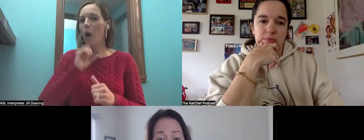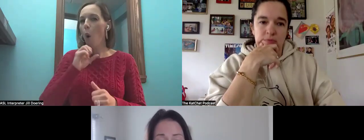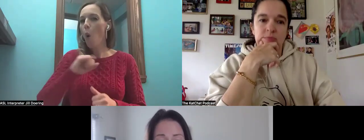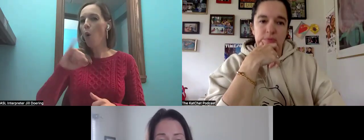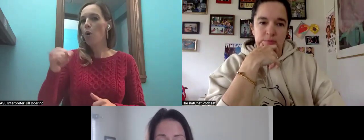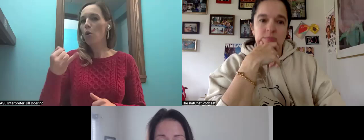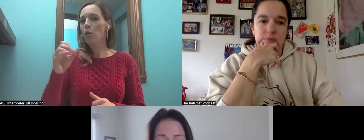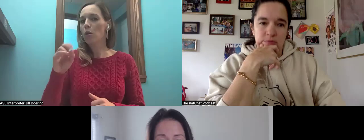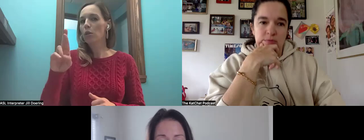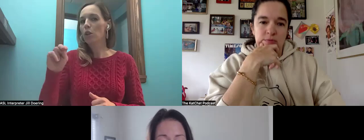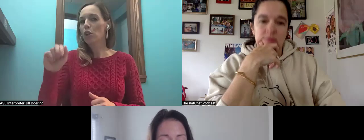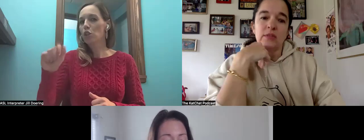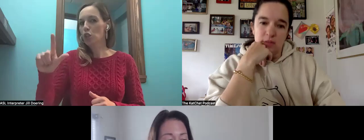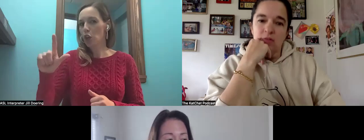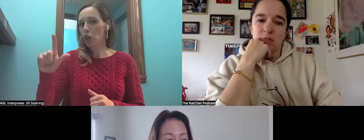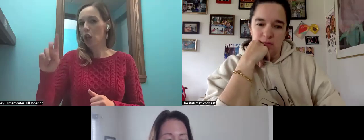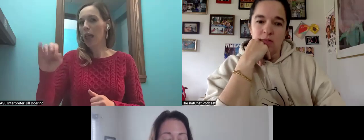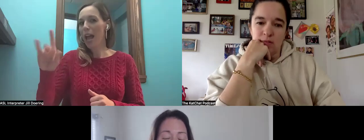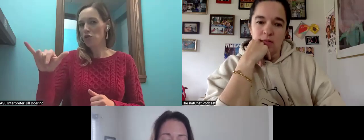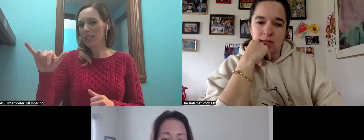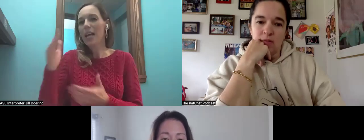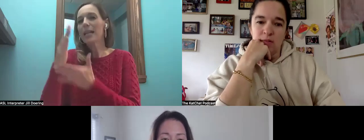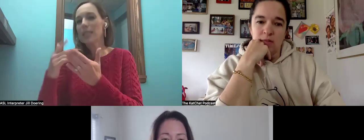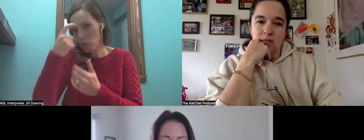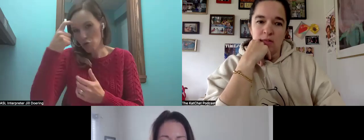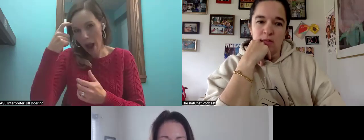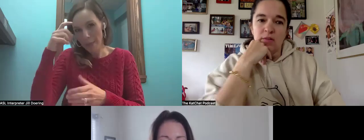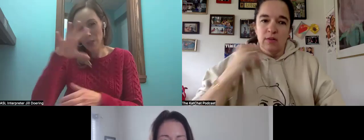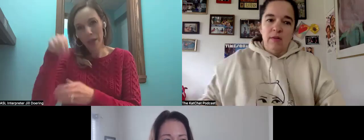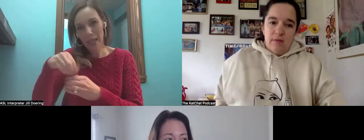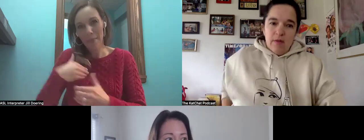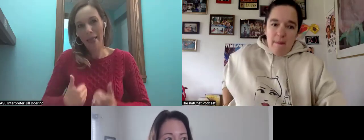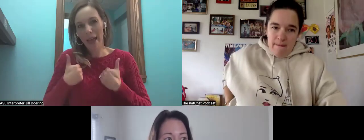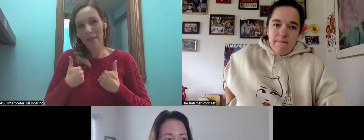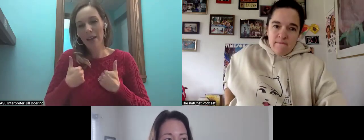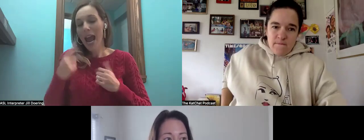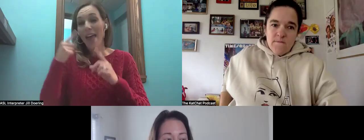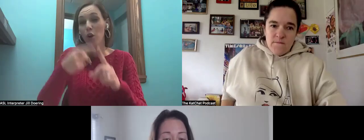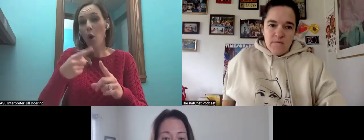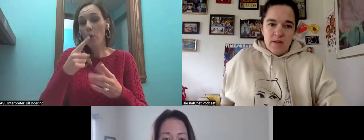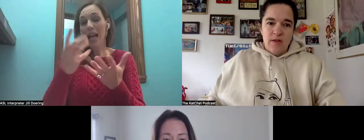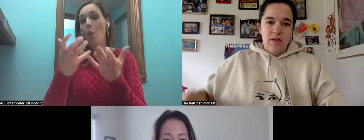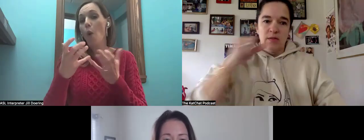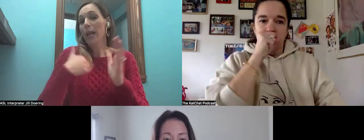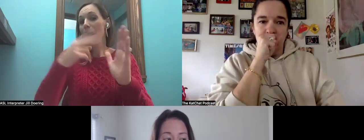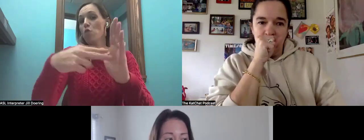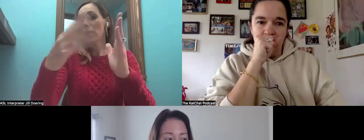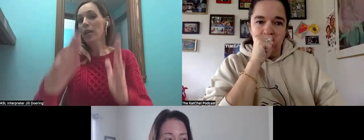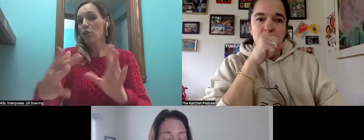some traumas that I went through in my life. And I wanted my readers to connect with me. So if they wanted to get to know